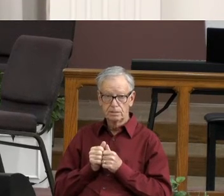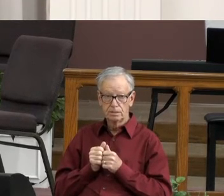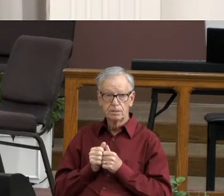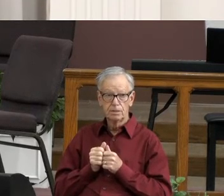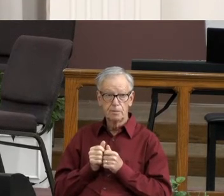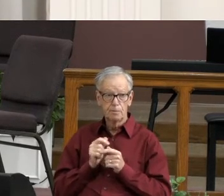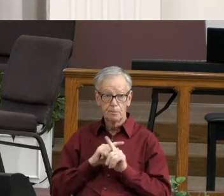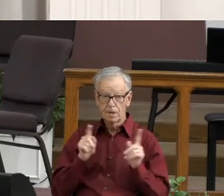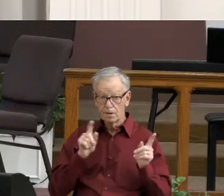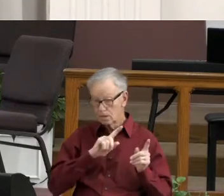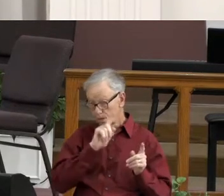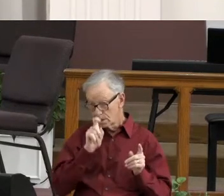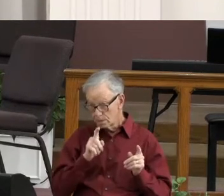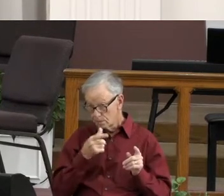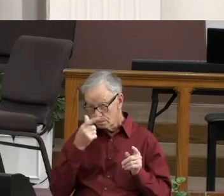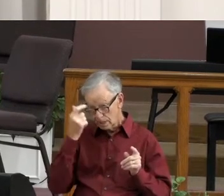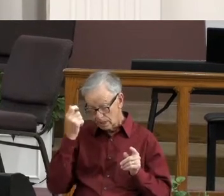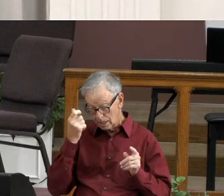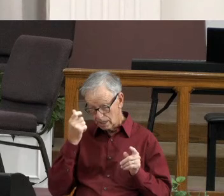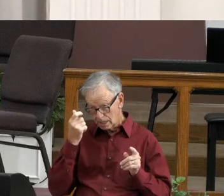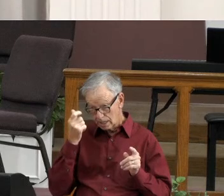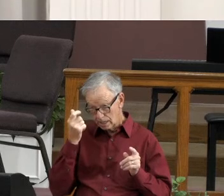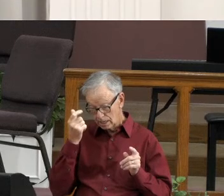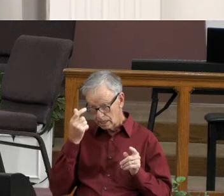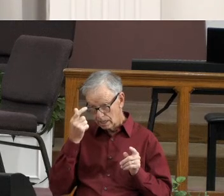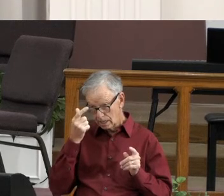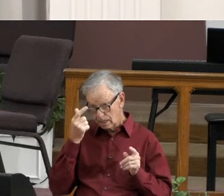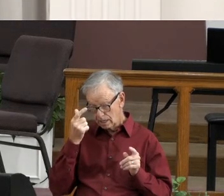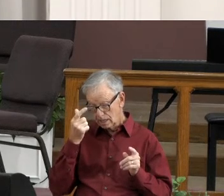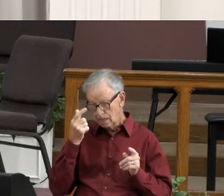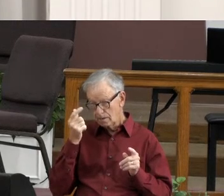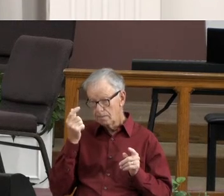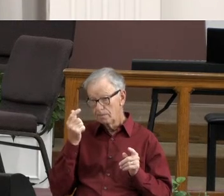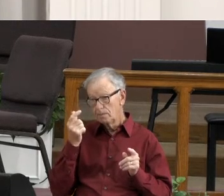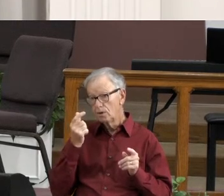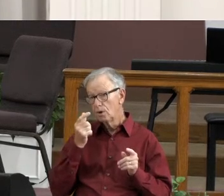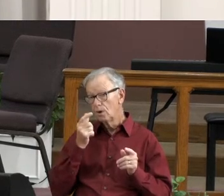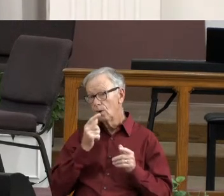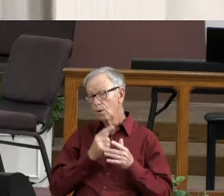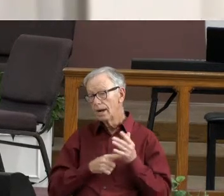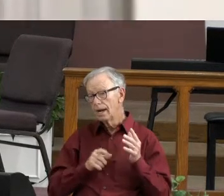But the question becomes, what name are we pushing away when we do that?